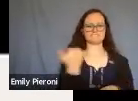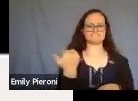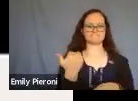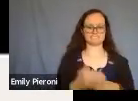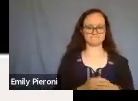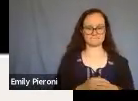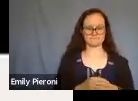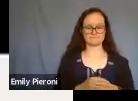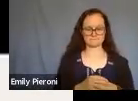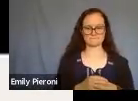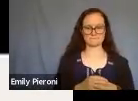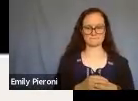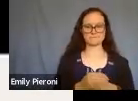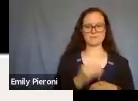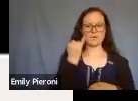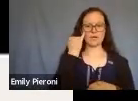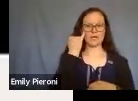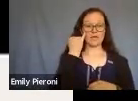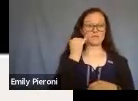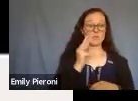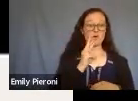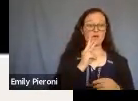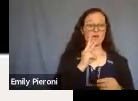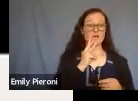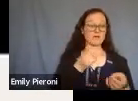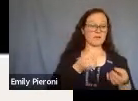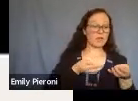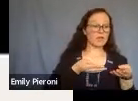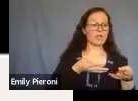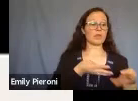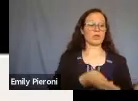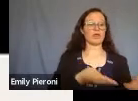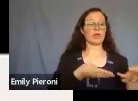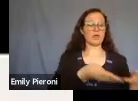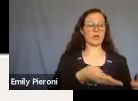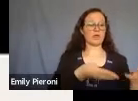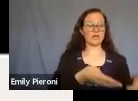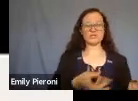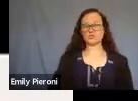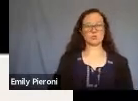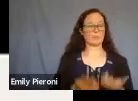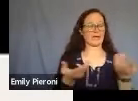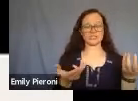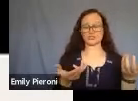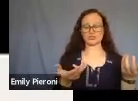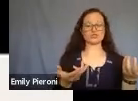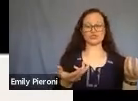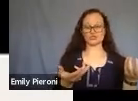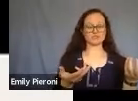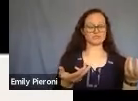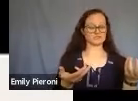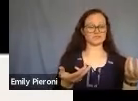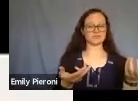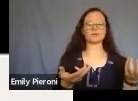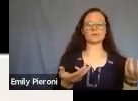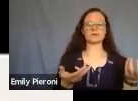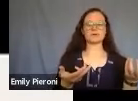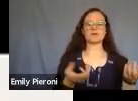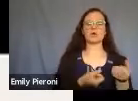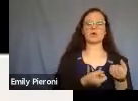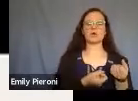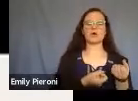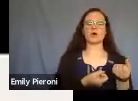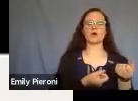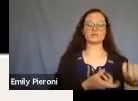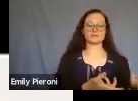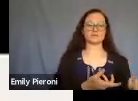we're watering, we're overwatering, we're leaching, we're running the risk of leaching water. We're wasting